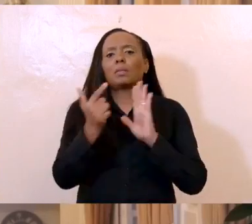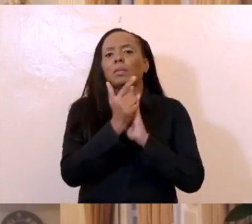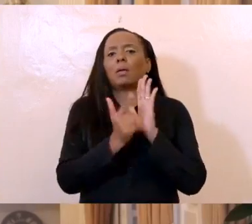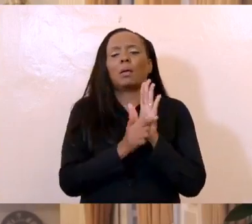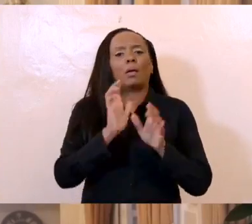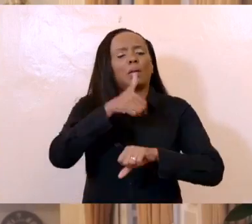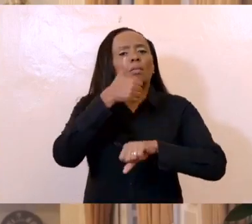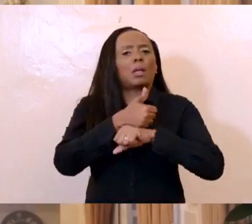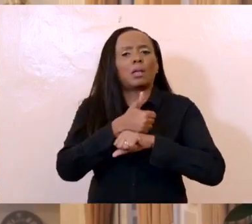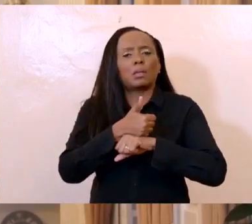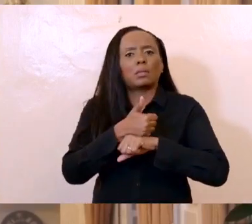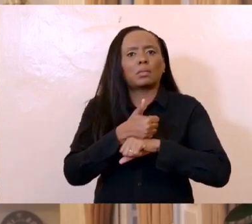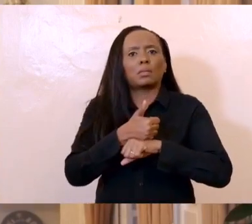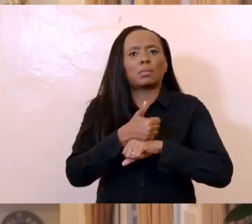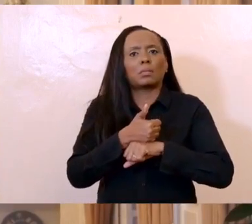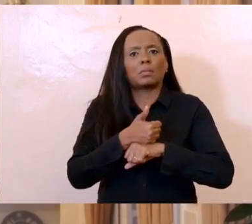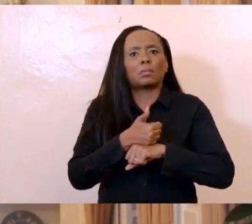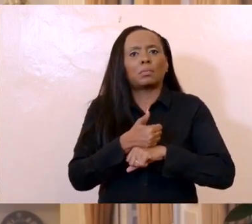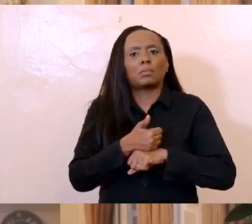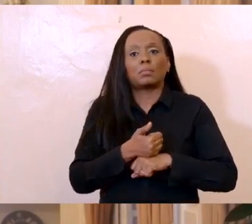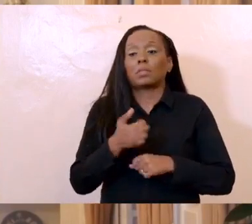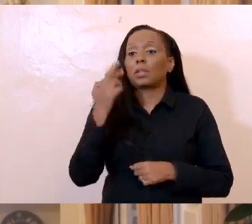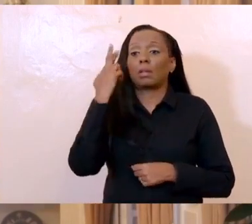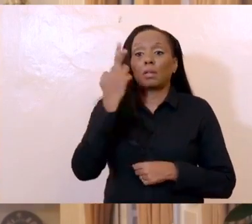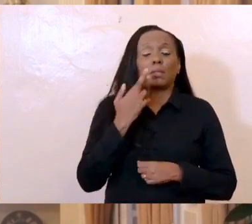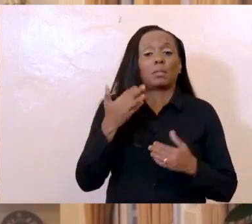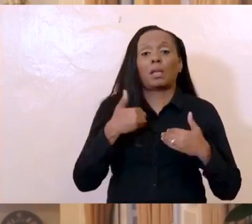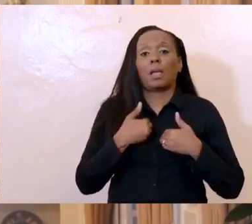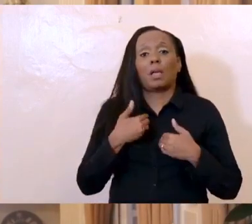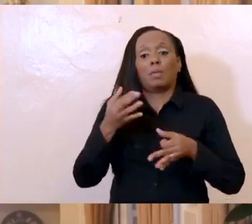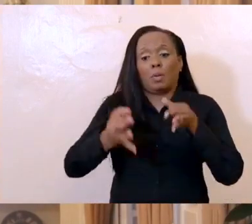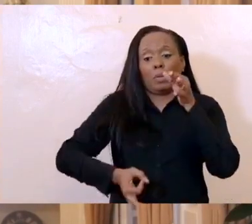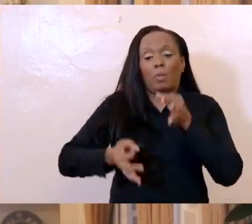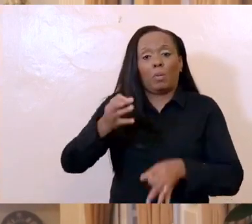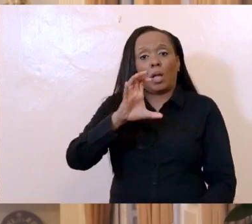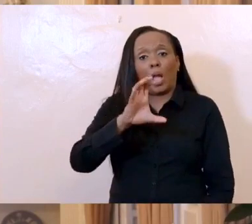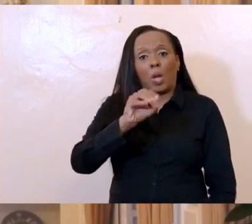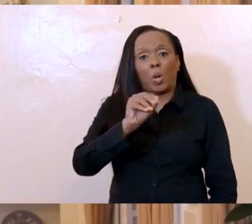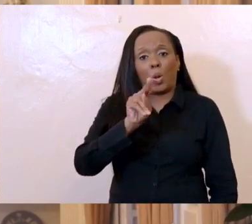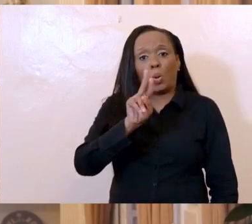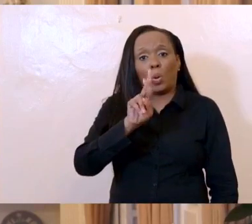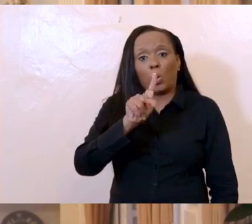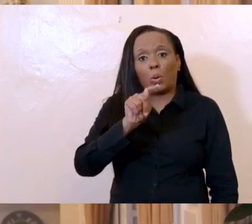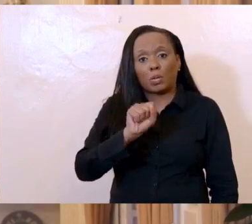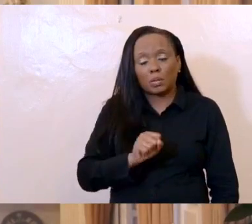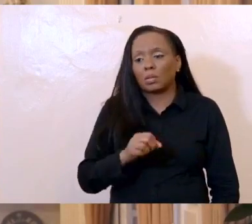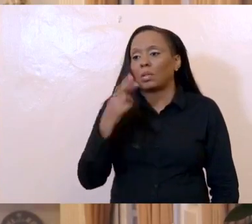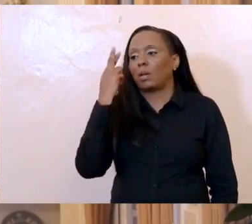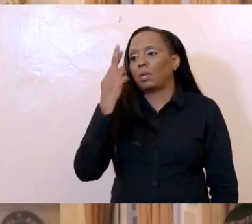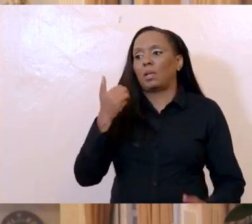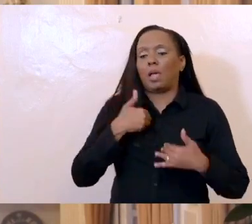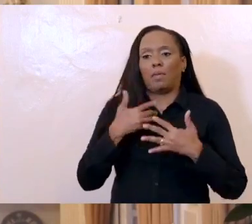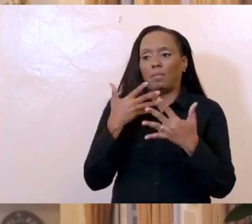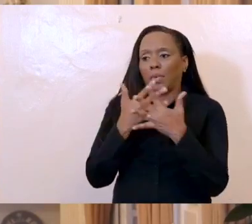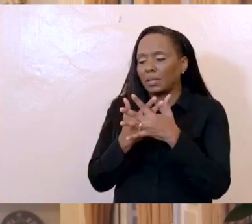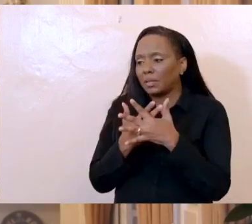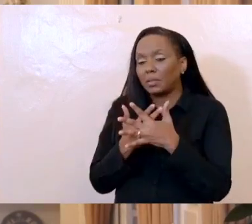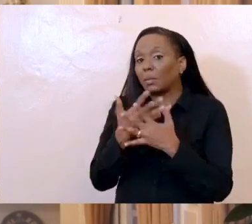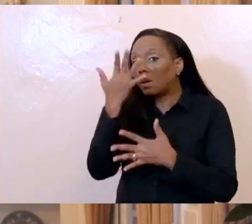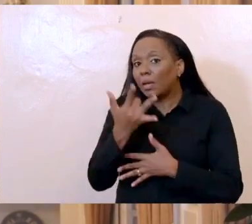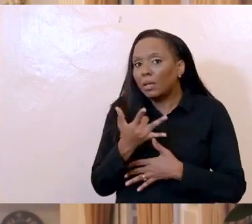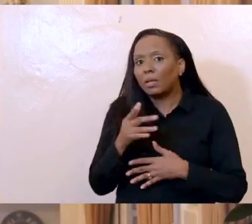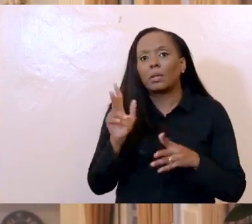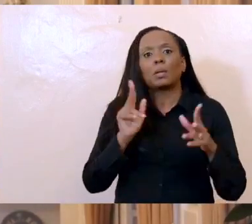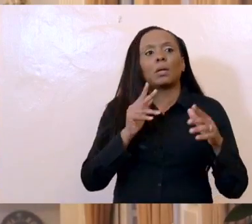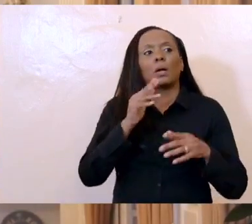but the reason why we have courts and we have prisons is because not everyone follows